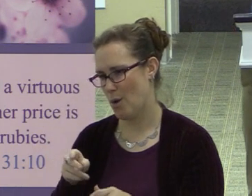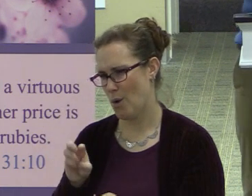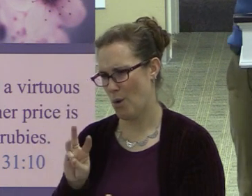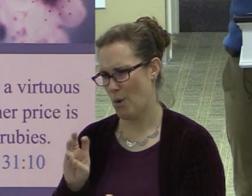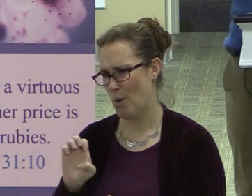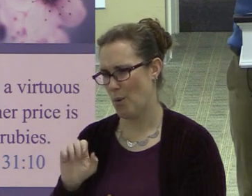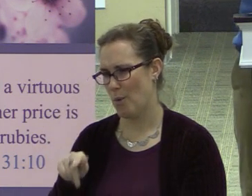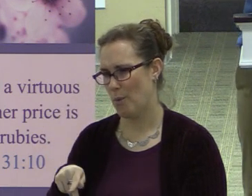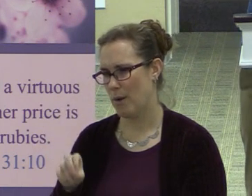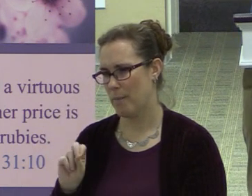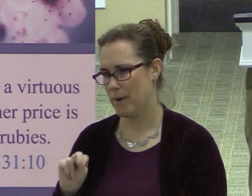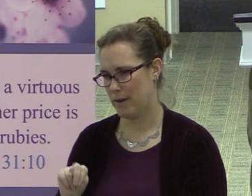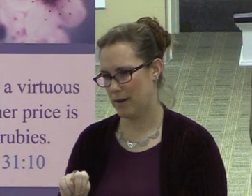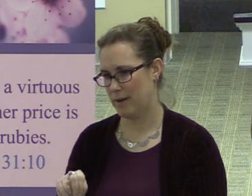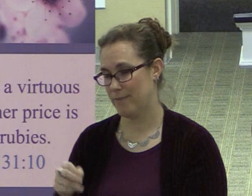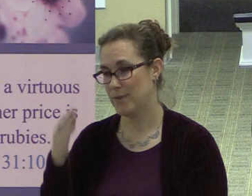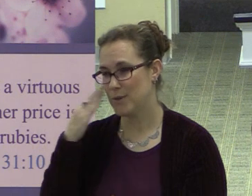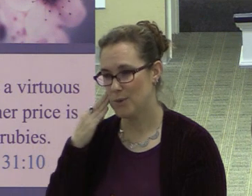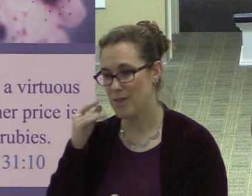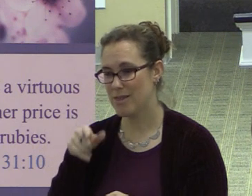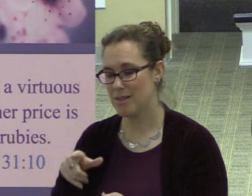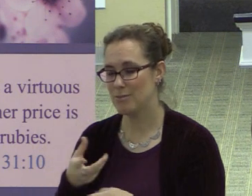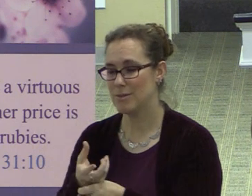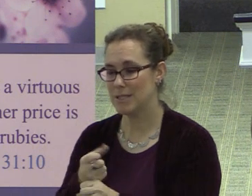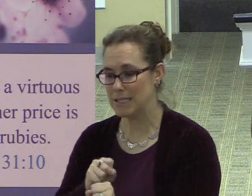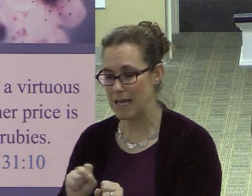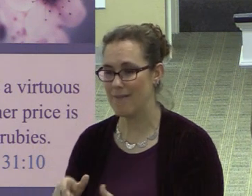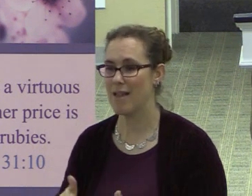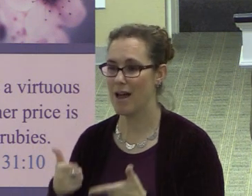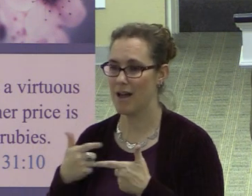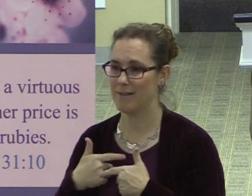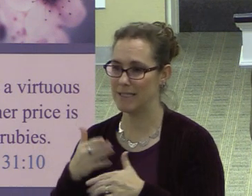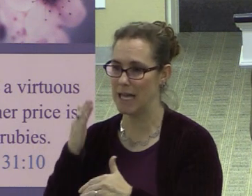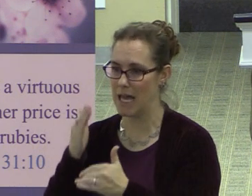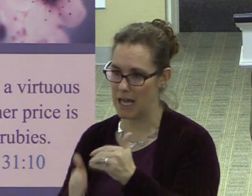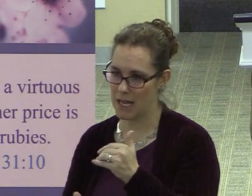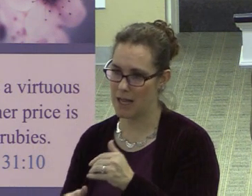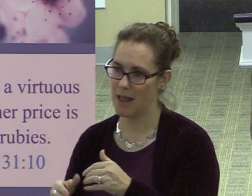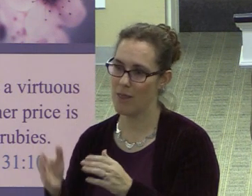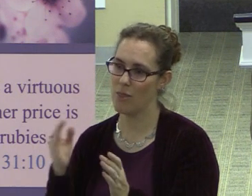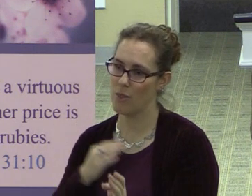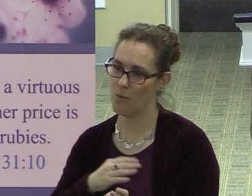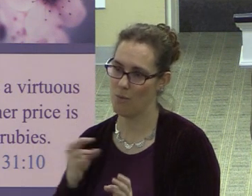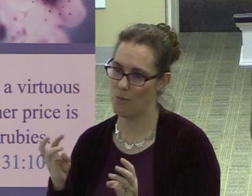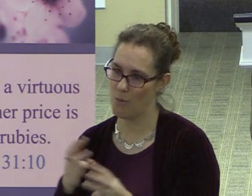And he actually knew this will save lives to end the war. And by the way, he was right.